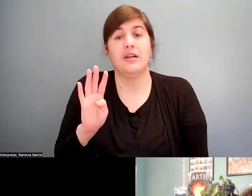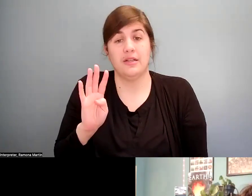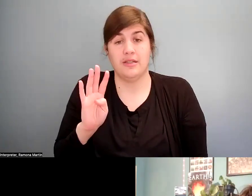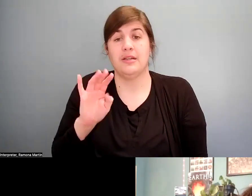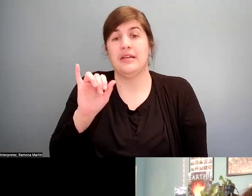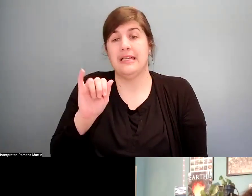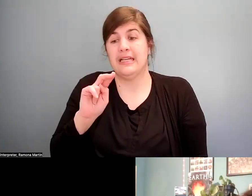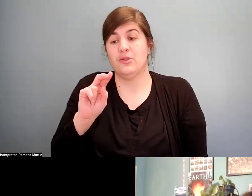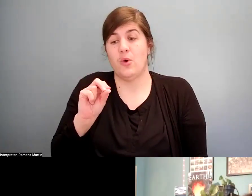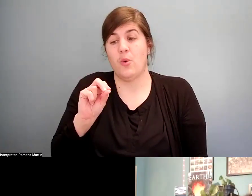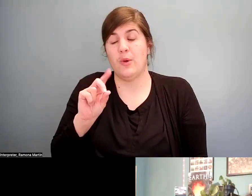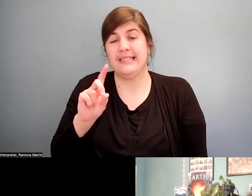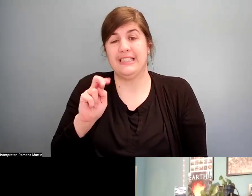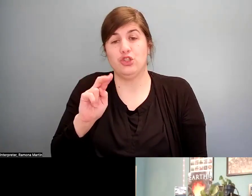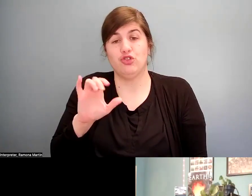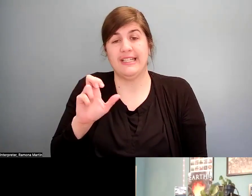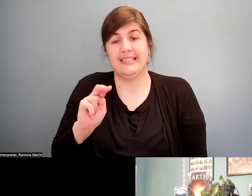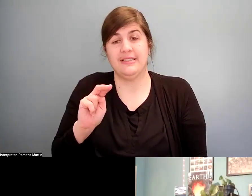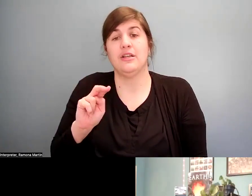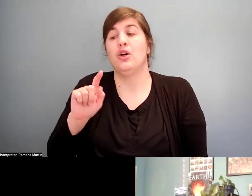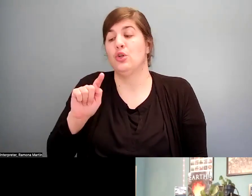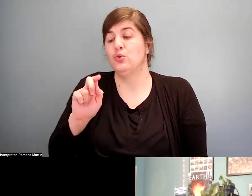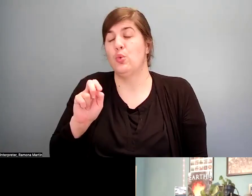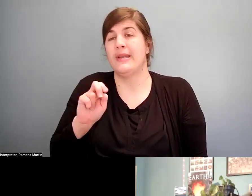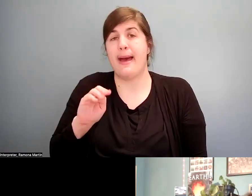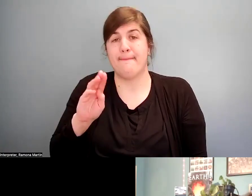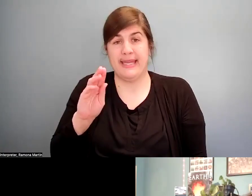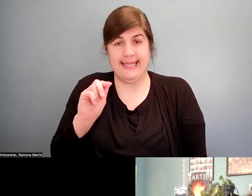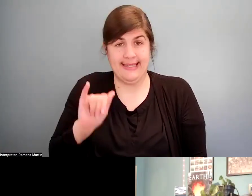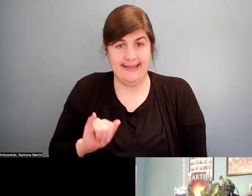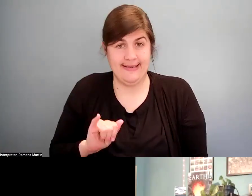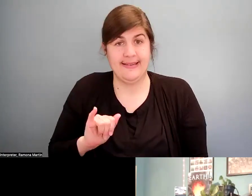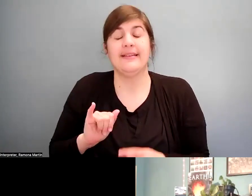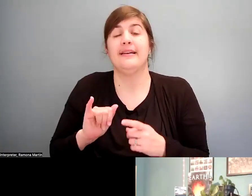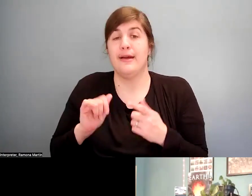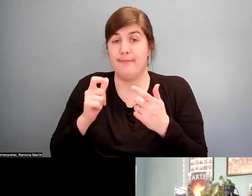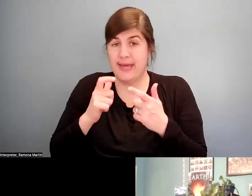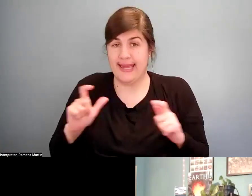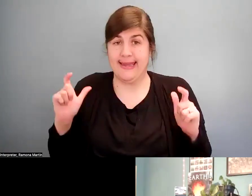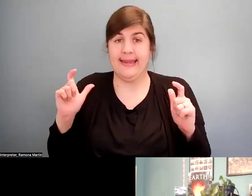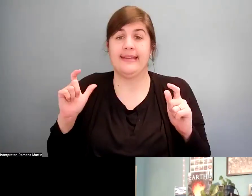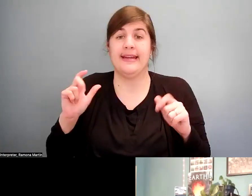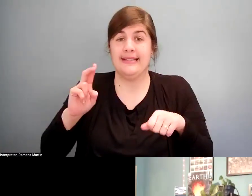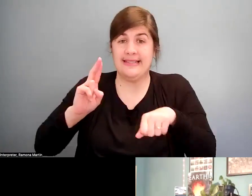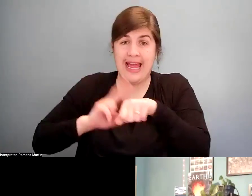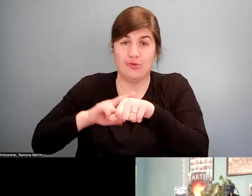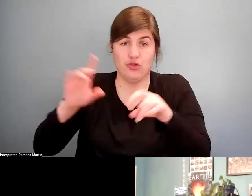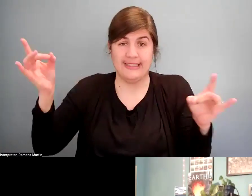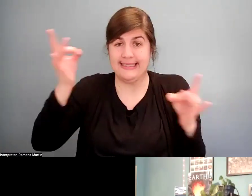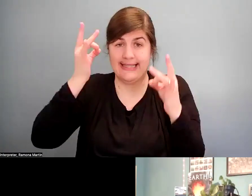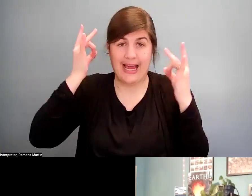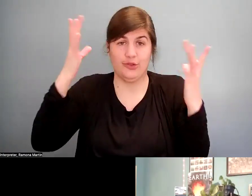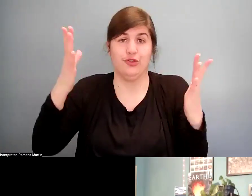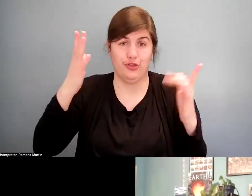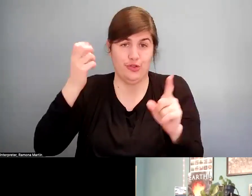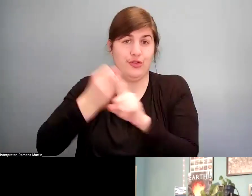Indonesian tsunami. So this was a big, very, very large natural disaster that